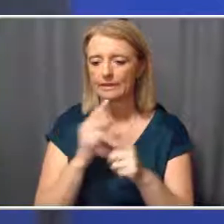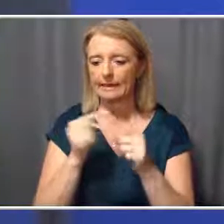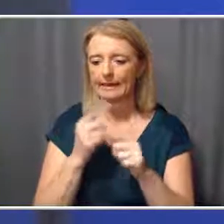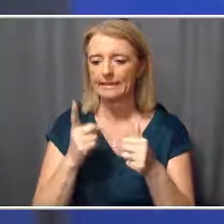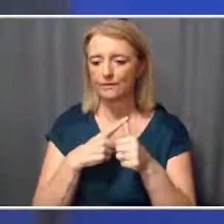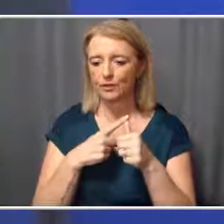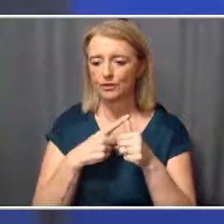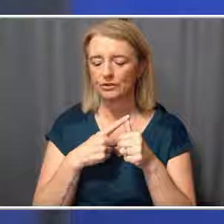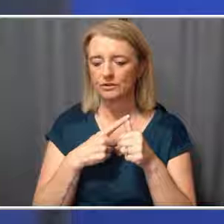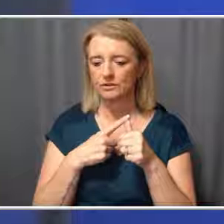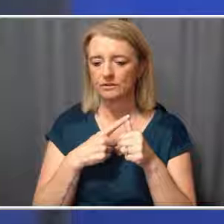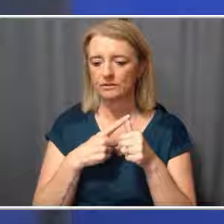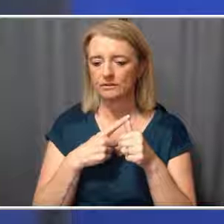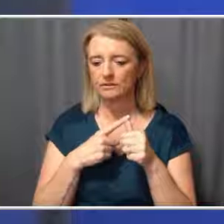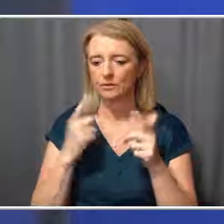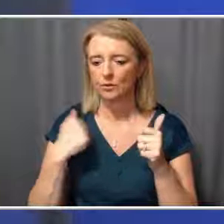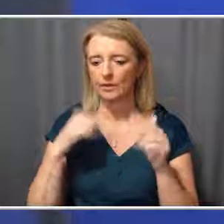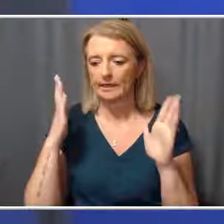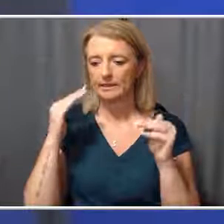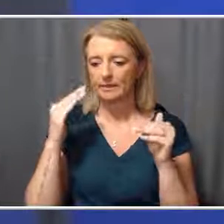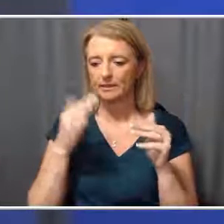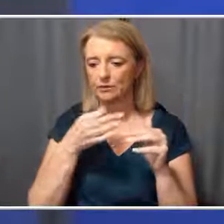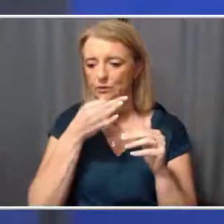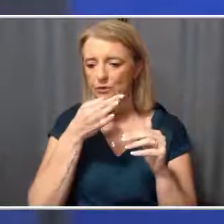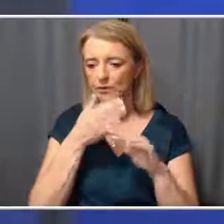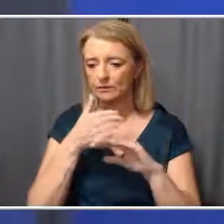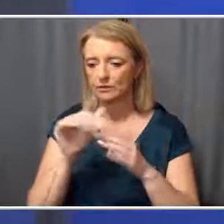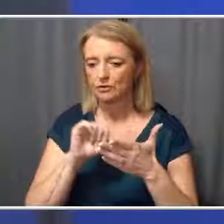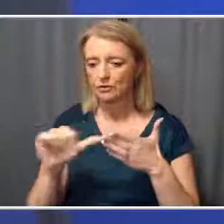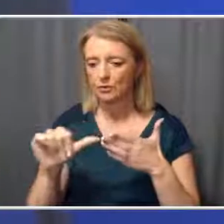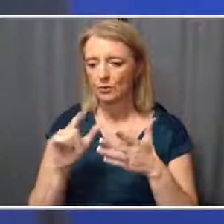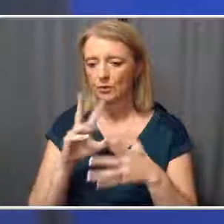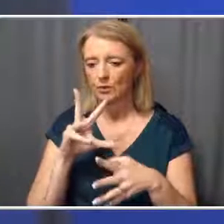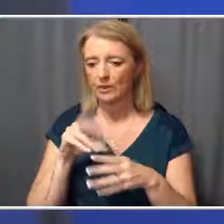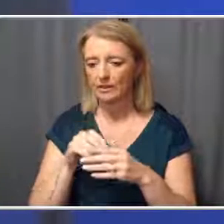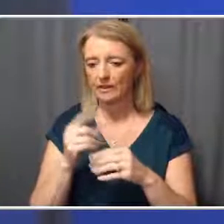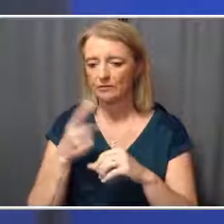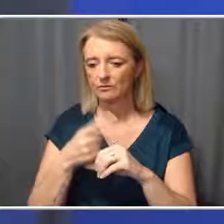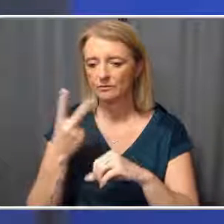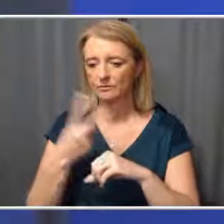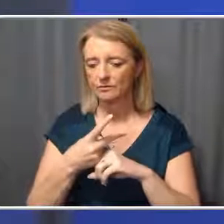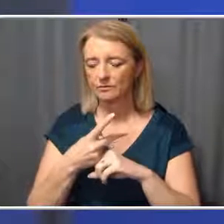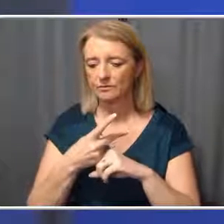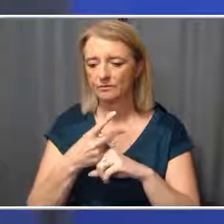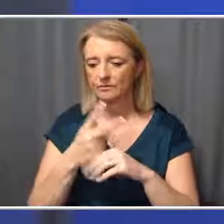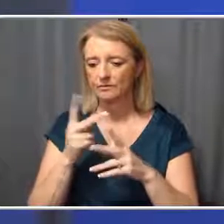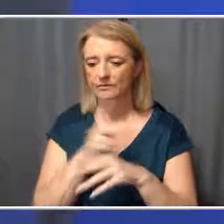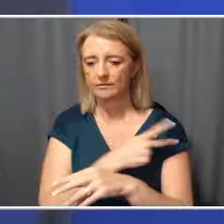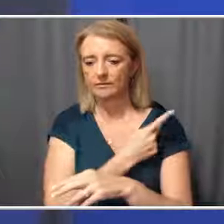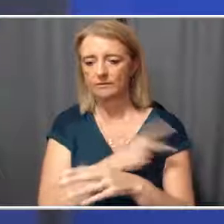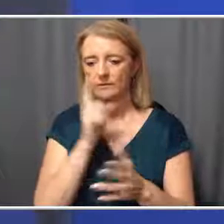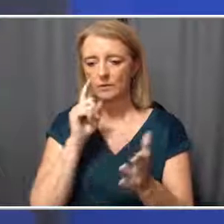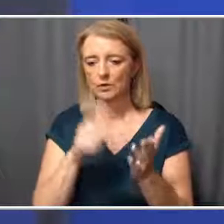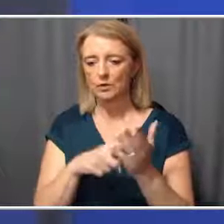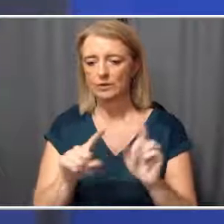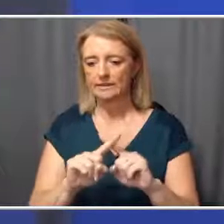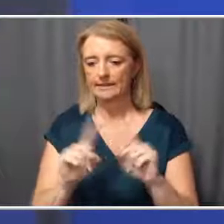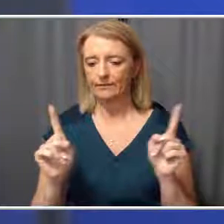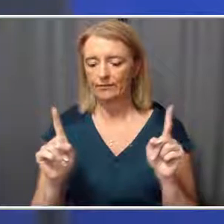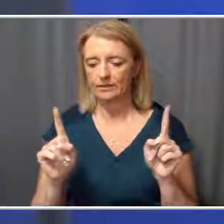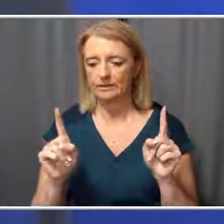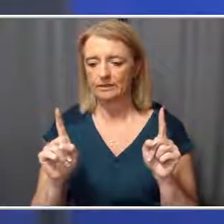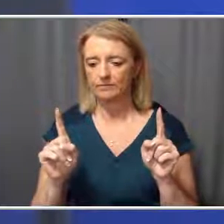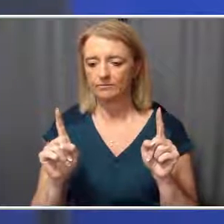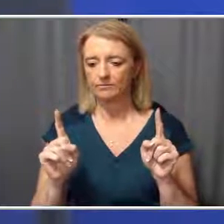you shared some photos of your recovery. How long did it take you to feel back to normal? And did you have any of